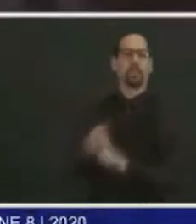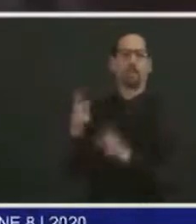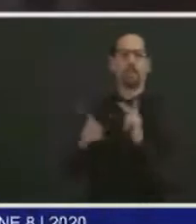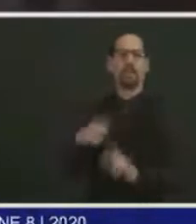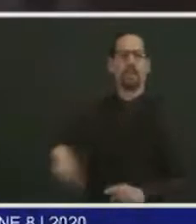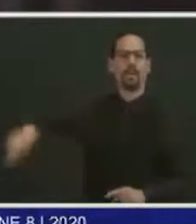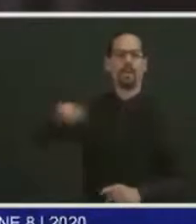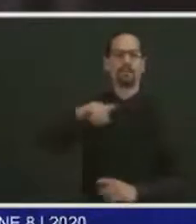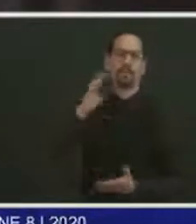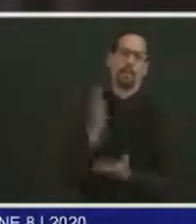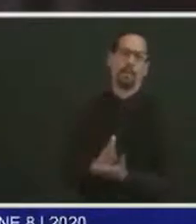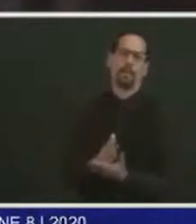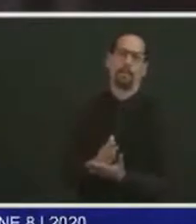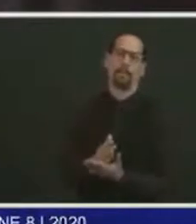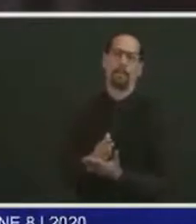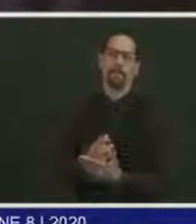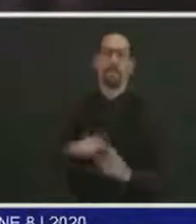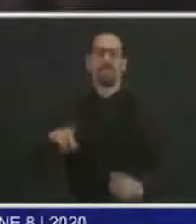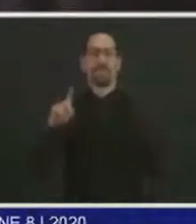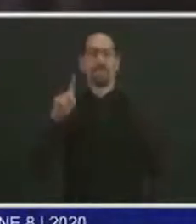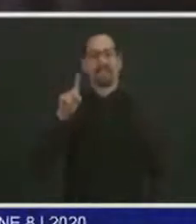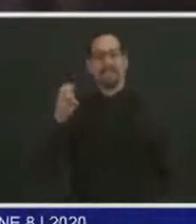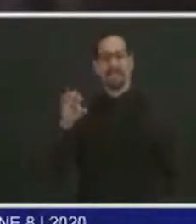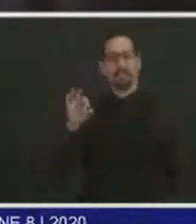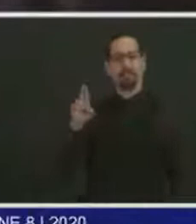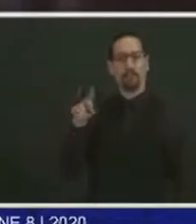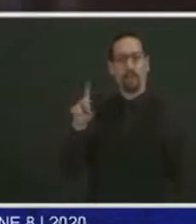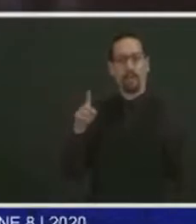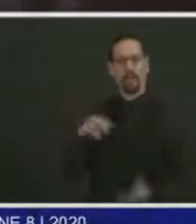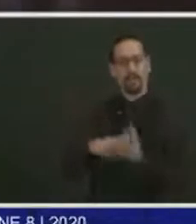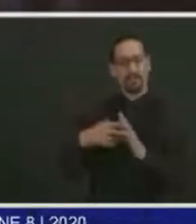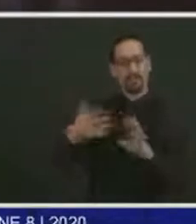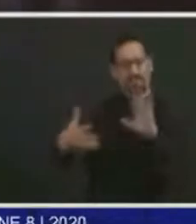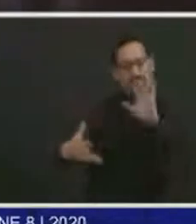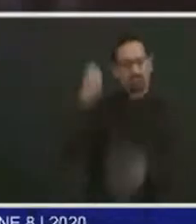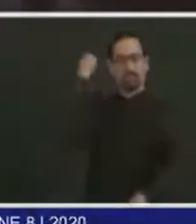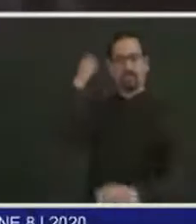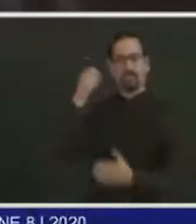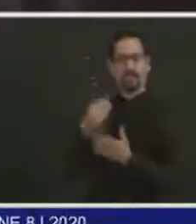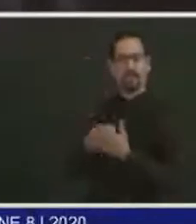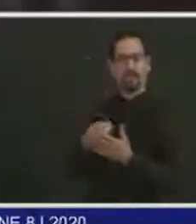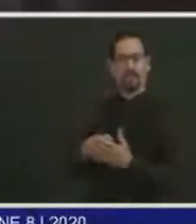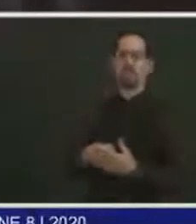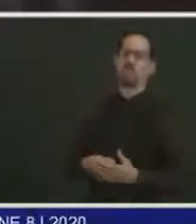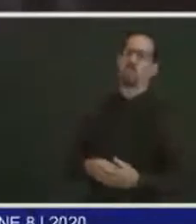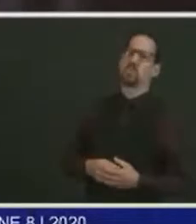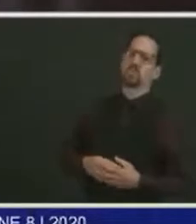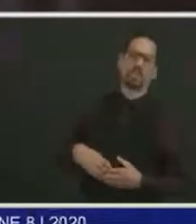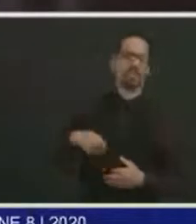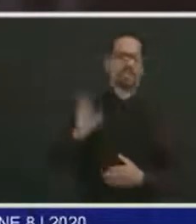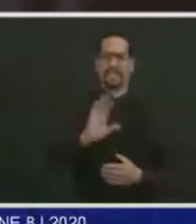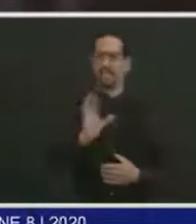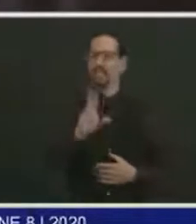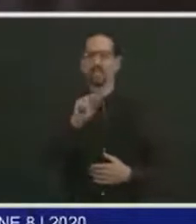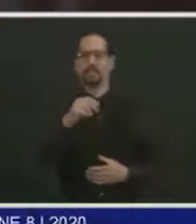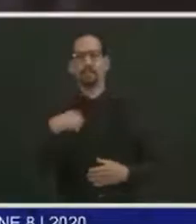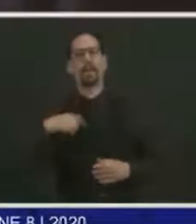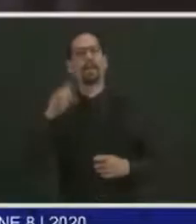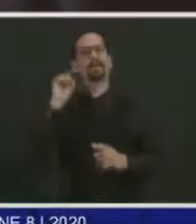defunding is the answer. I think it's better training, nonviolence training, a more